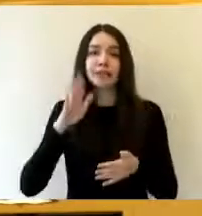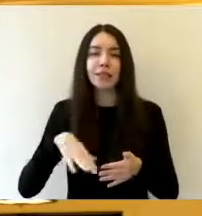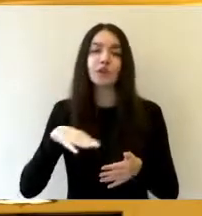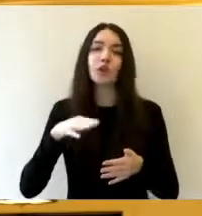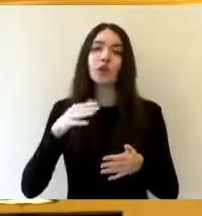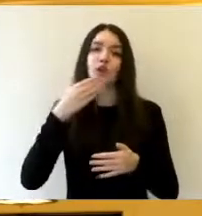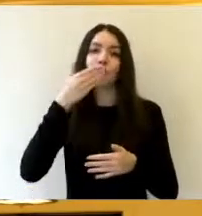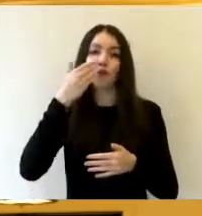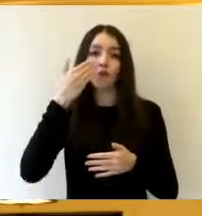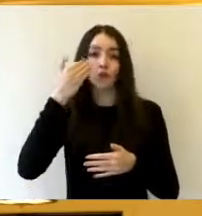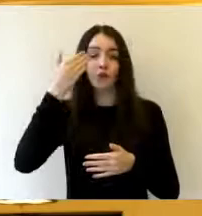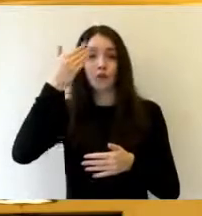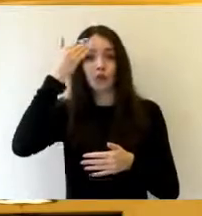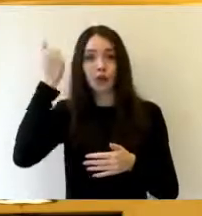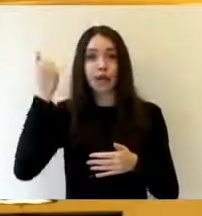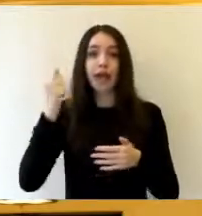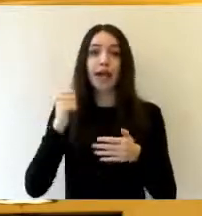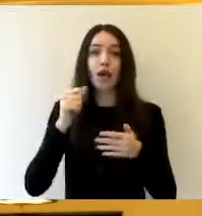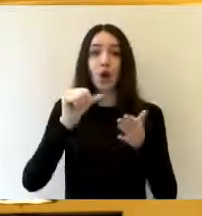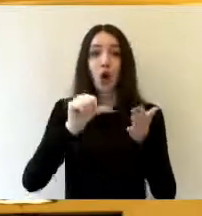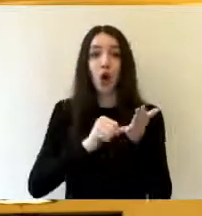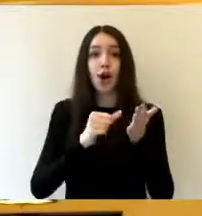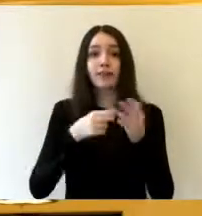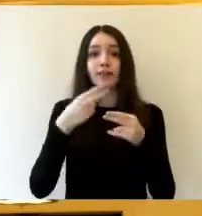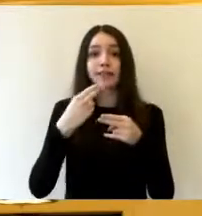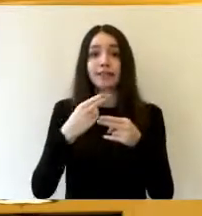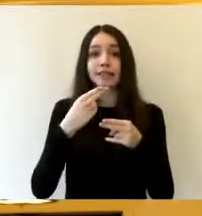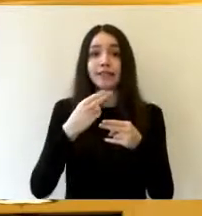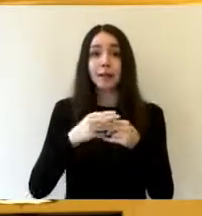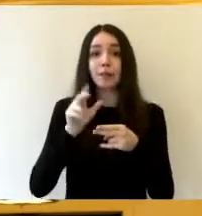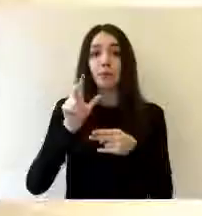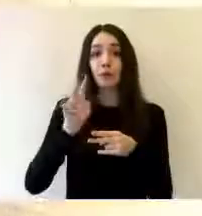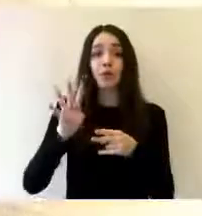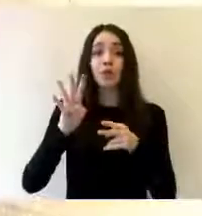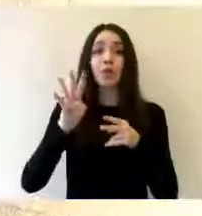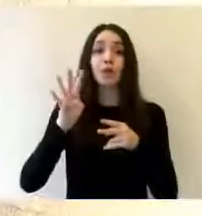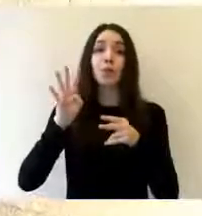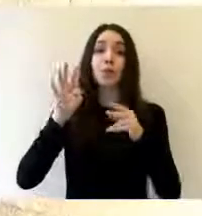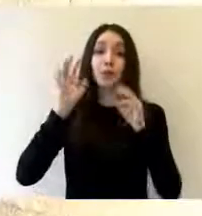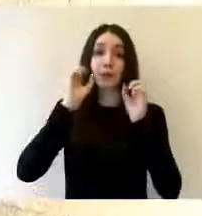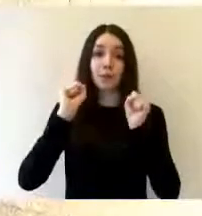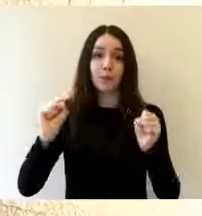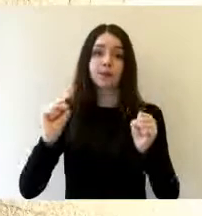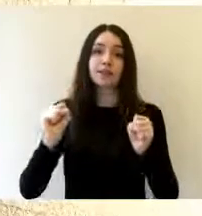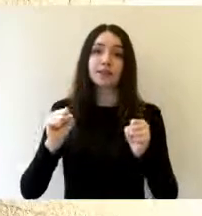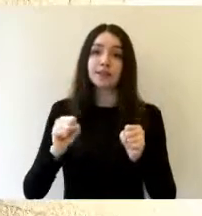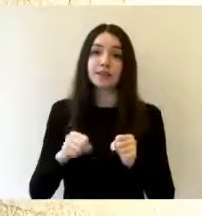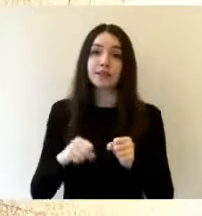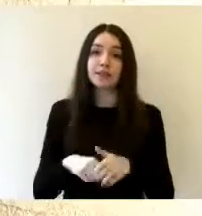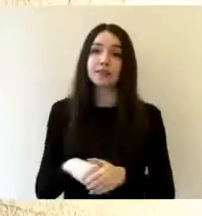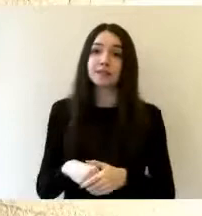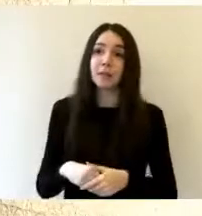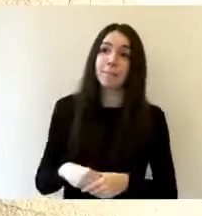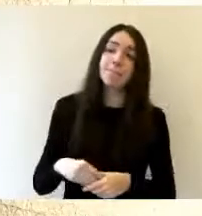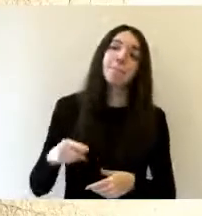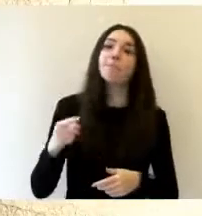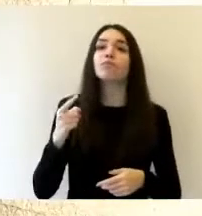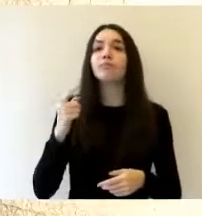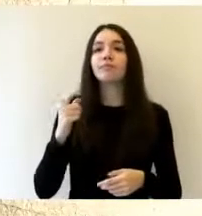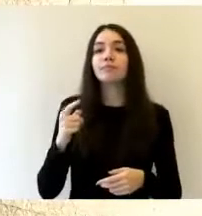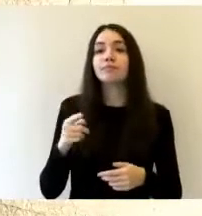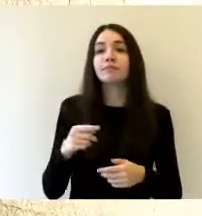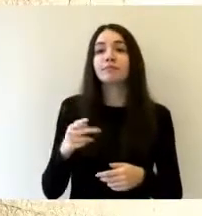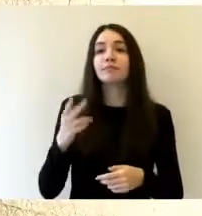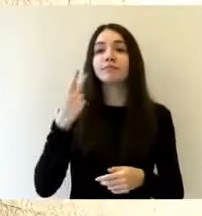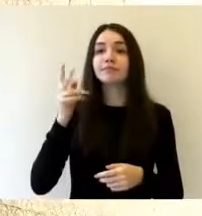column, while literally right over my shoulder, I could see the building where the 45th president was being impeached while I was listening to